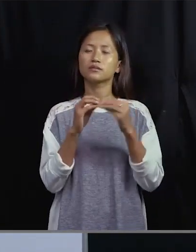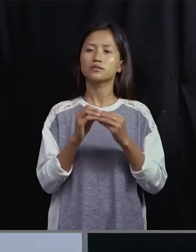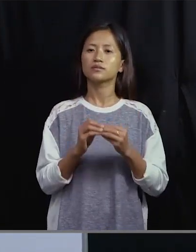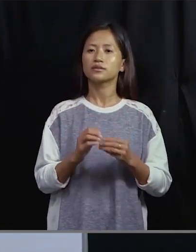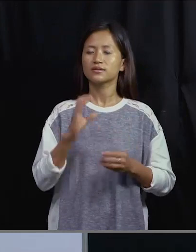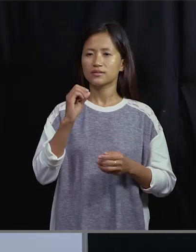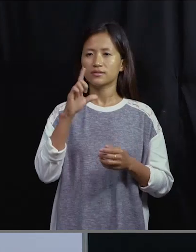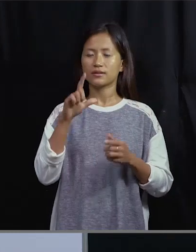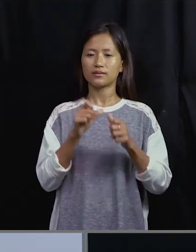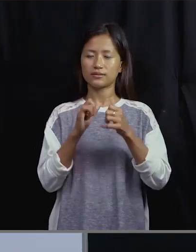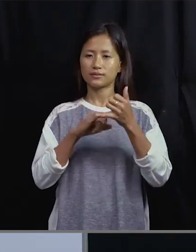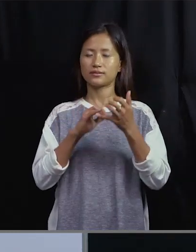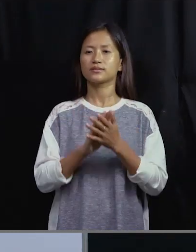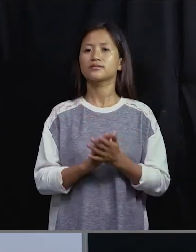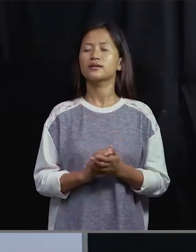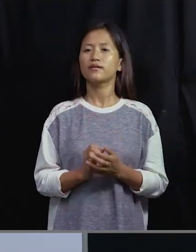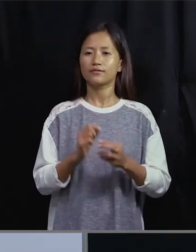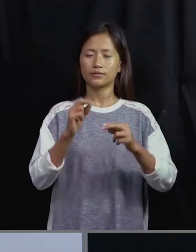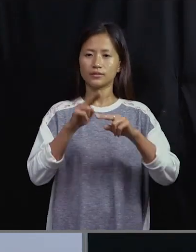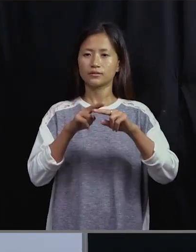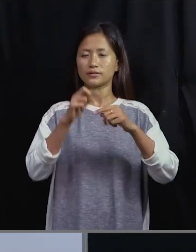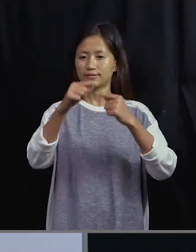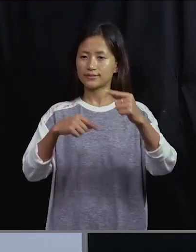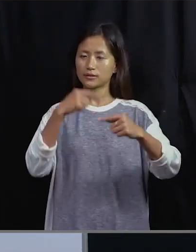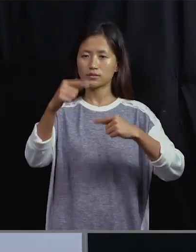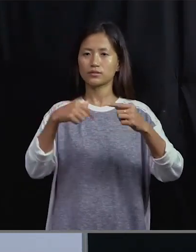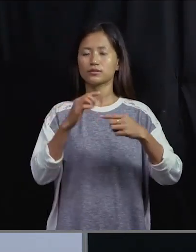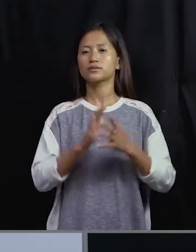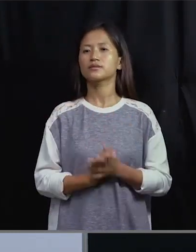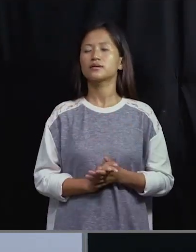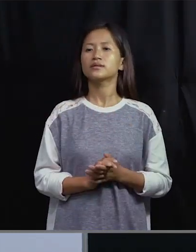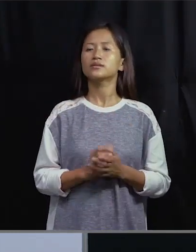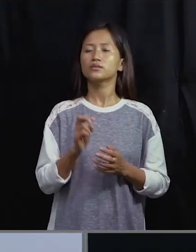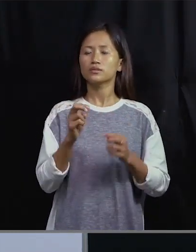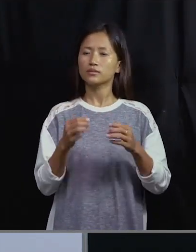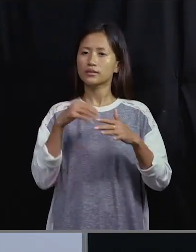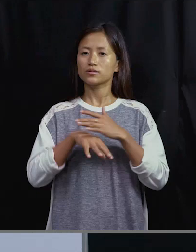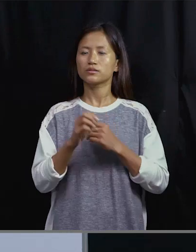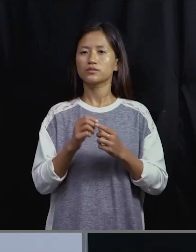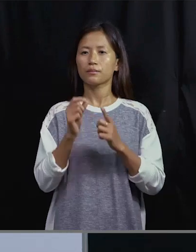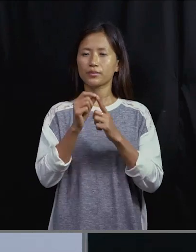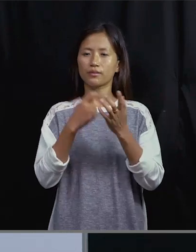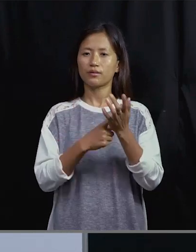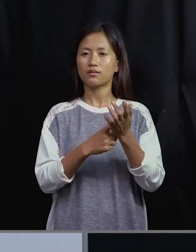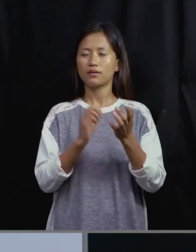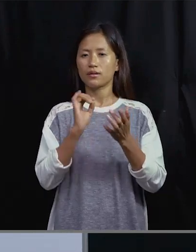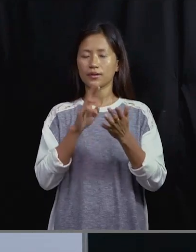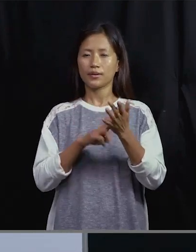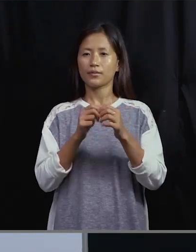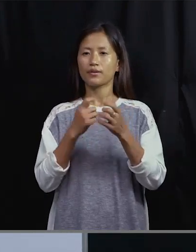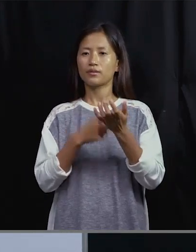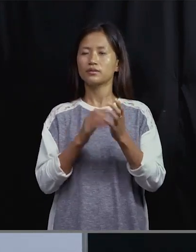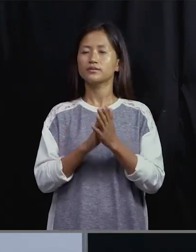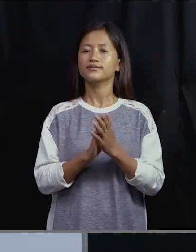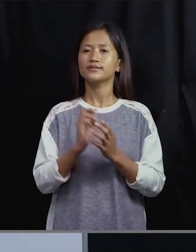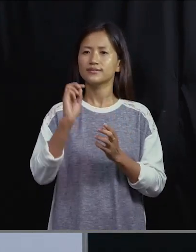the classifications of industry. That means industry can be classified into primary industry, secondary industry, and